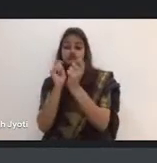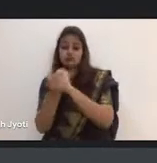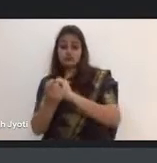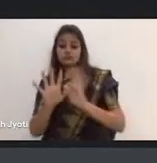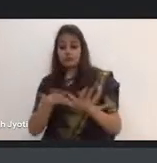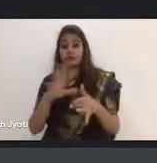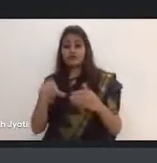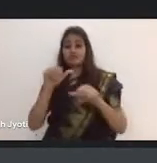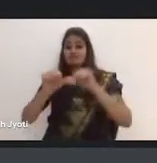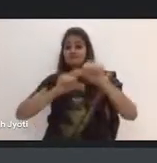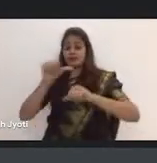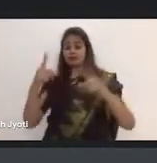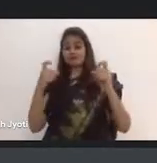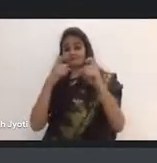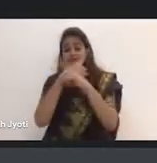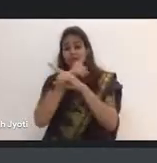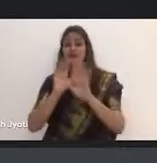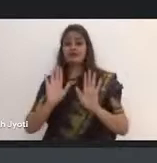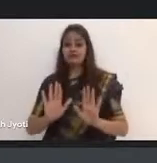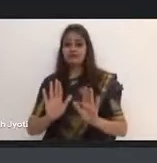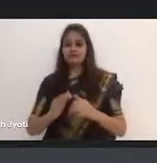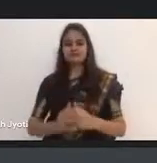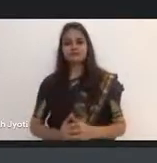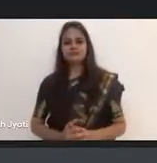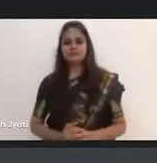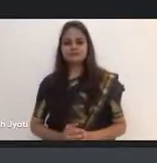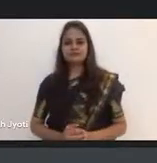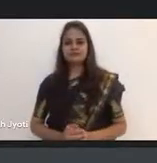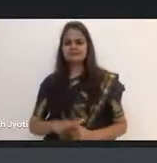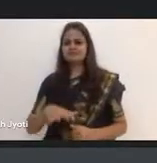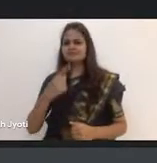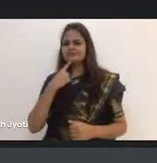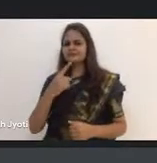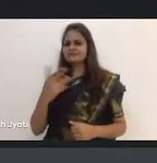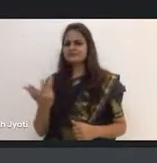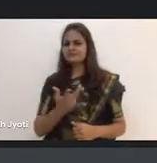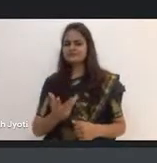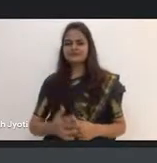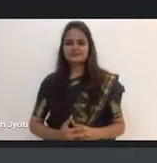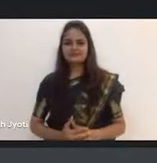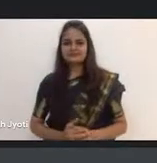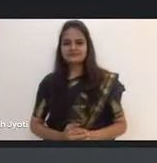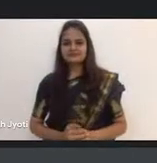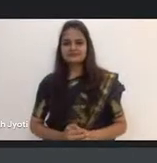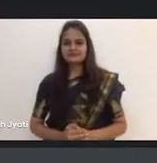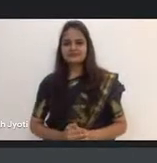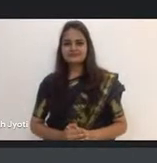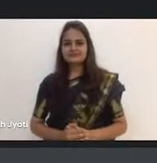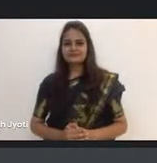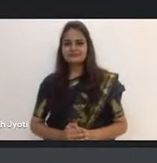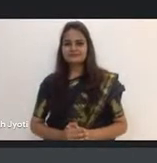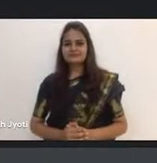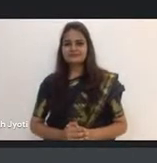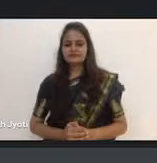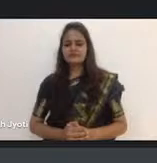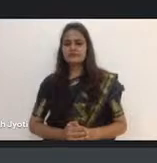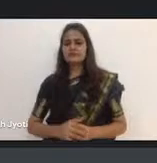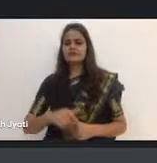And as I've said before, that because sign languages tend to be,